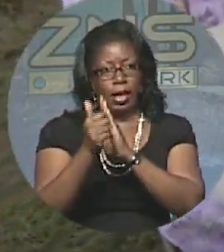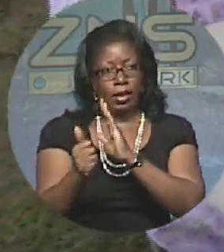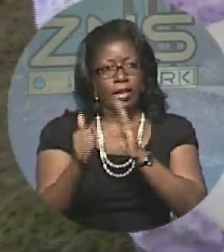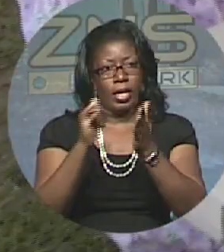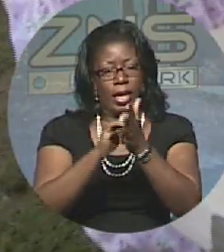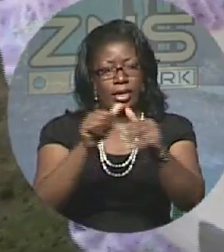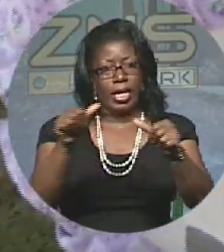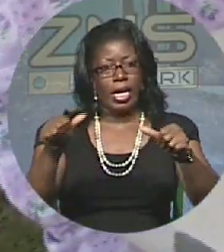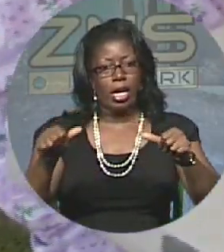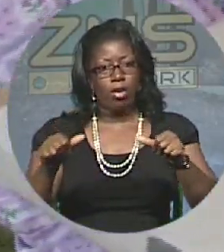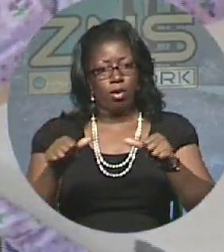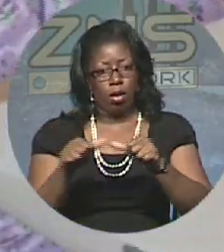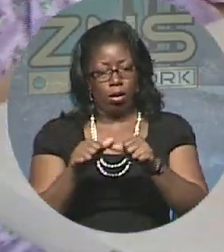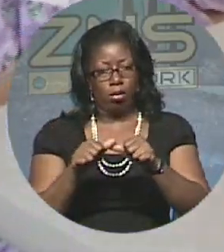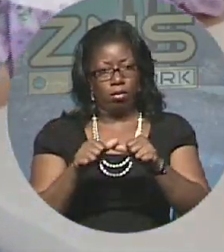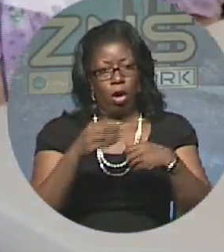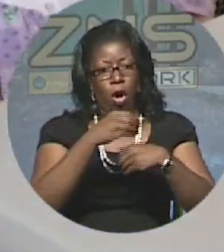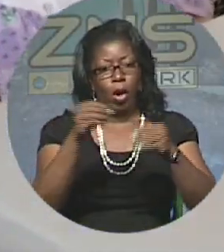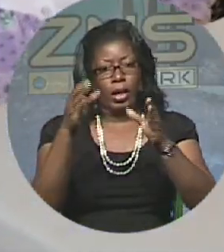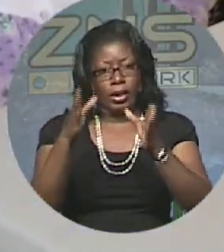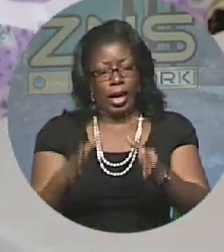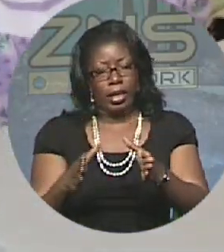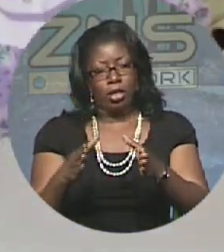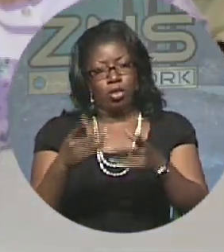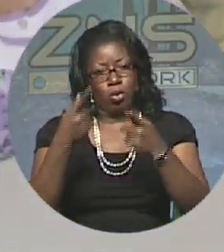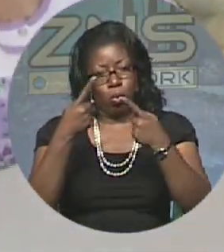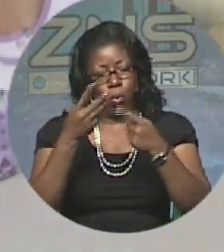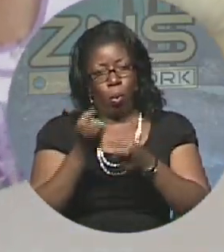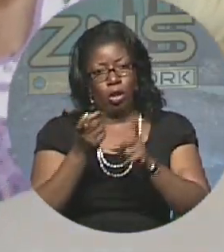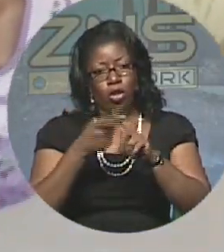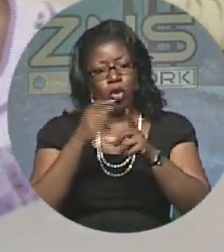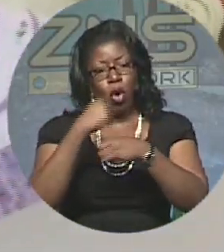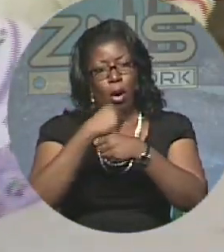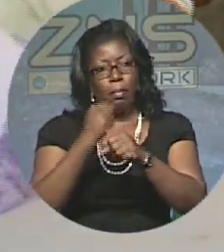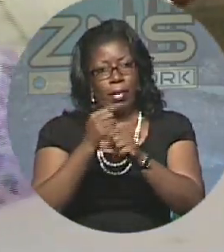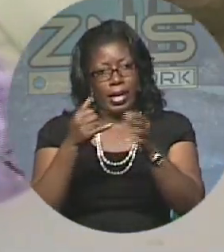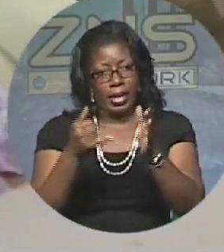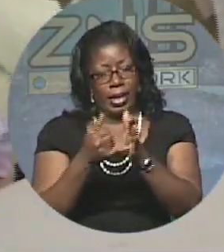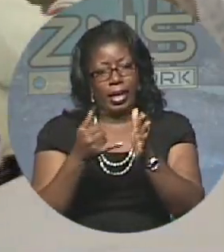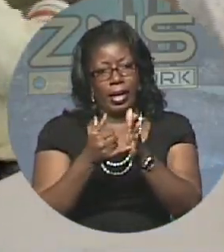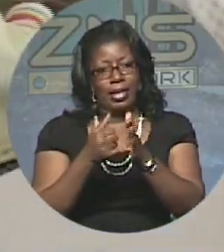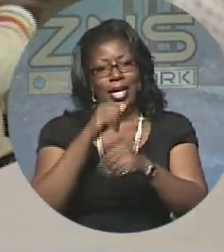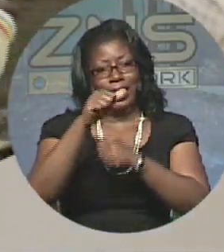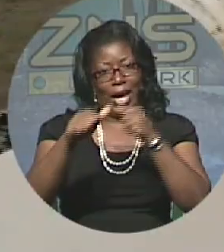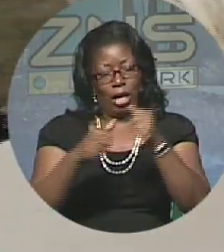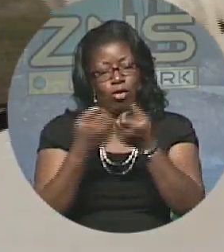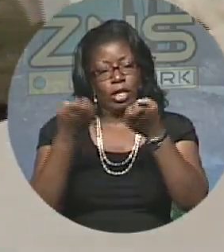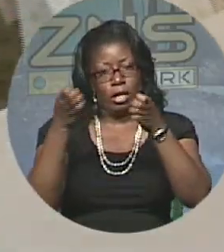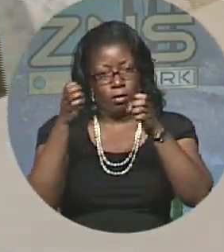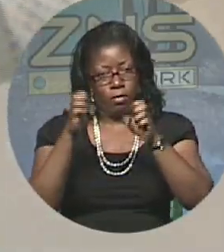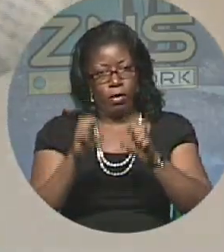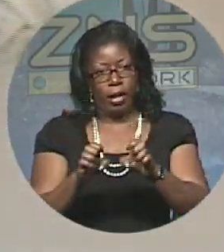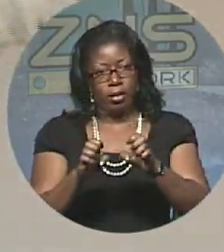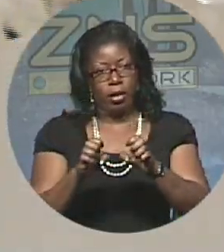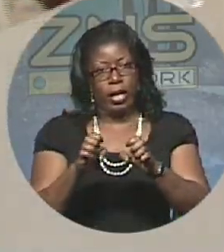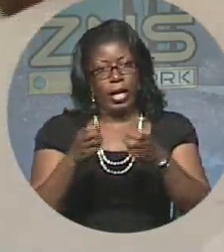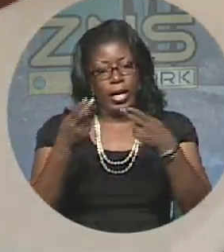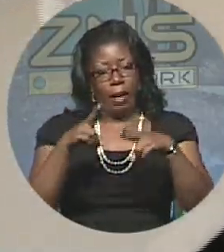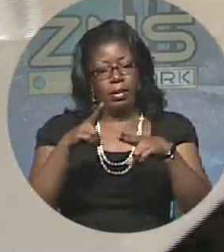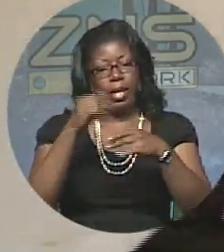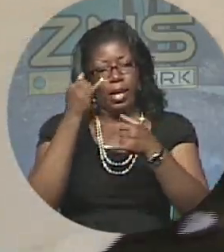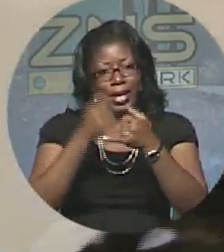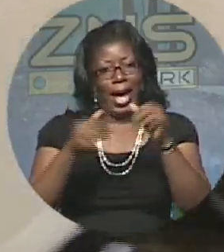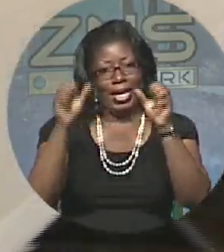area. Organizers are hoping to make it an annual event the last Saturday in April each year. Co-chairman of the Fort Charlotte Advisory